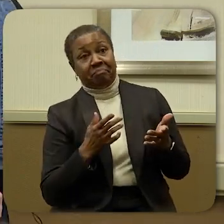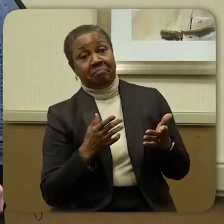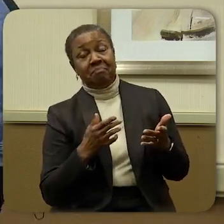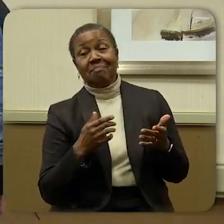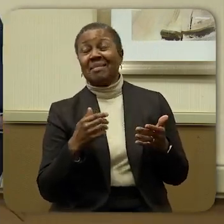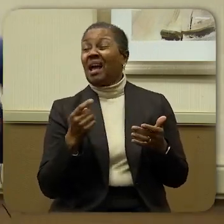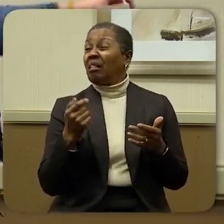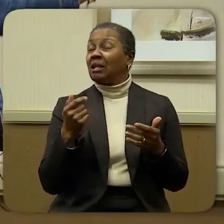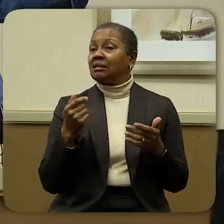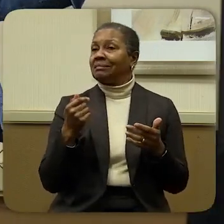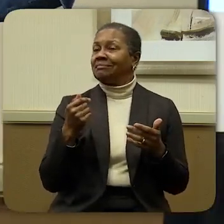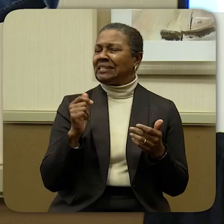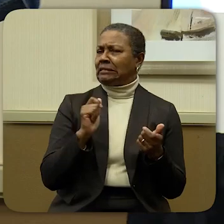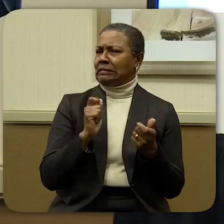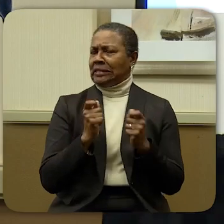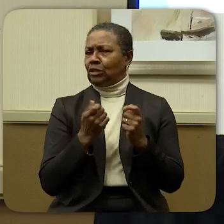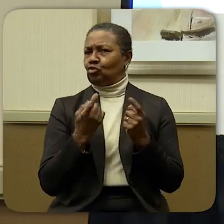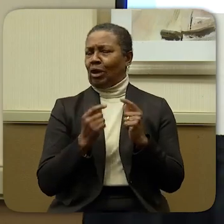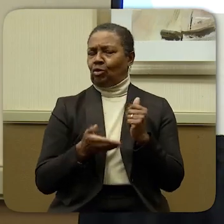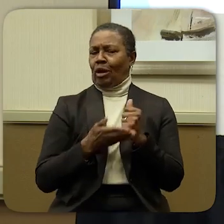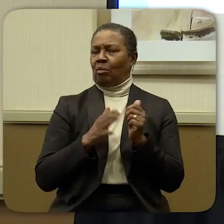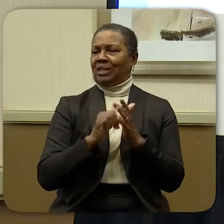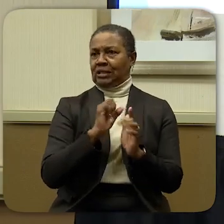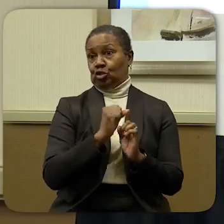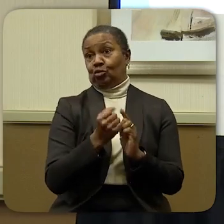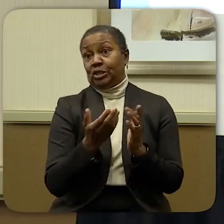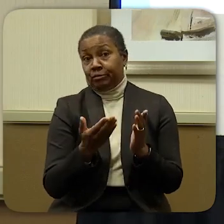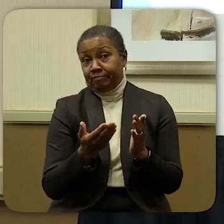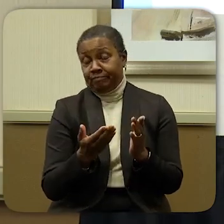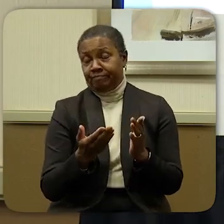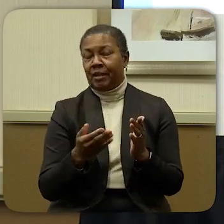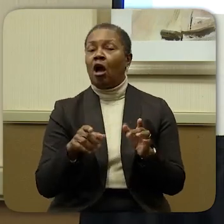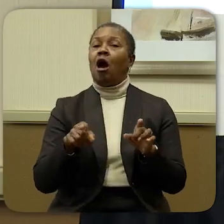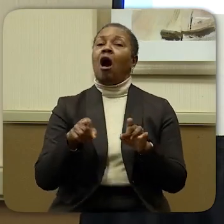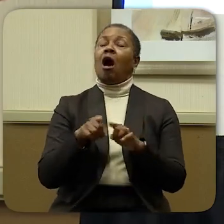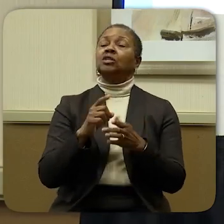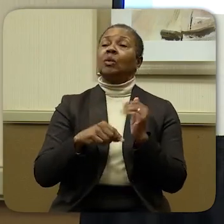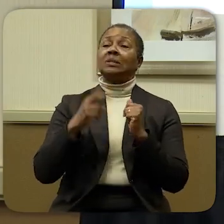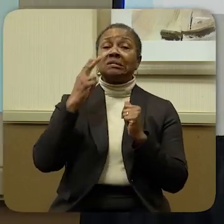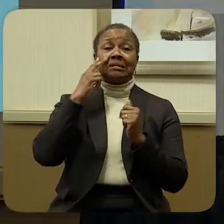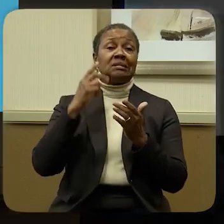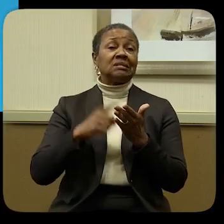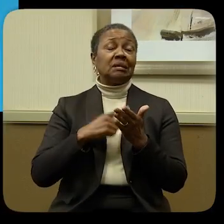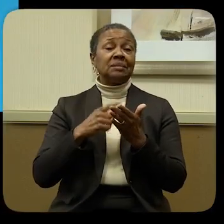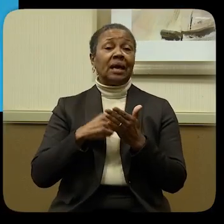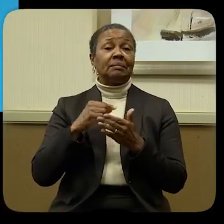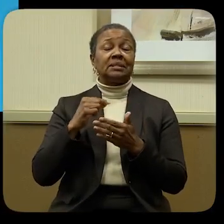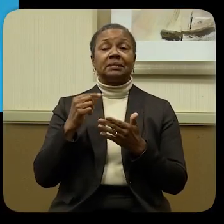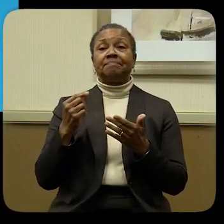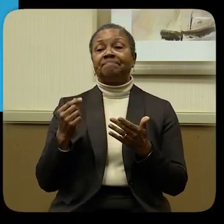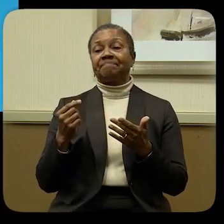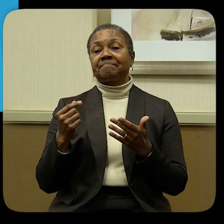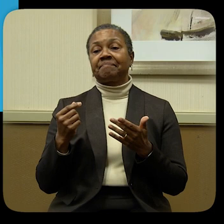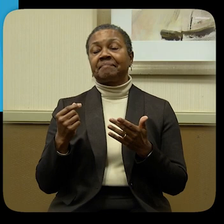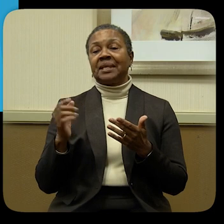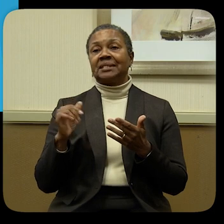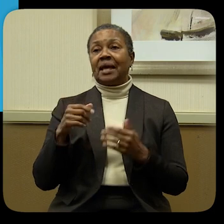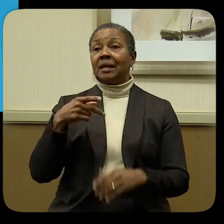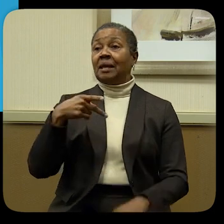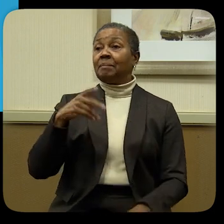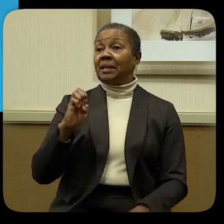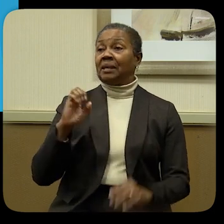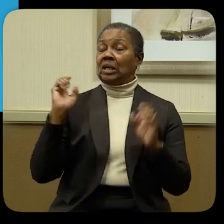effort so then to try and help navigate that. Another thing that we see sometimes gendered is in like